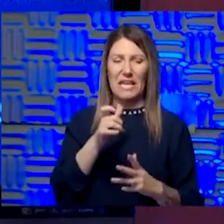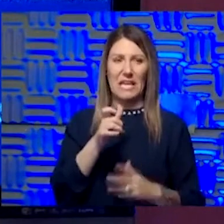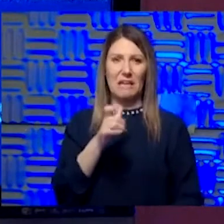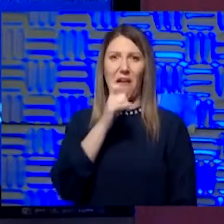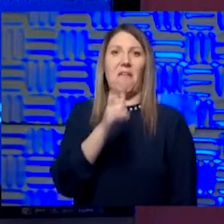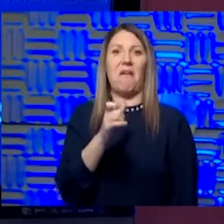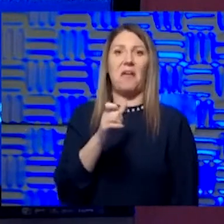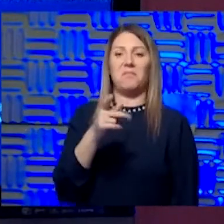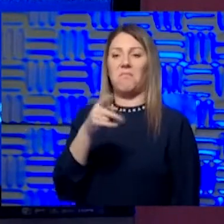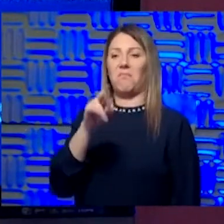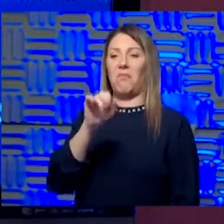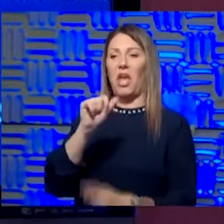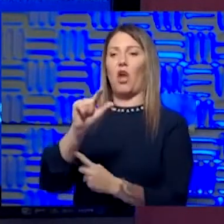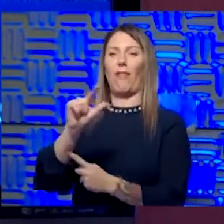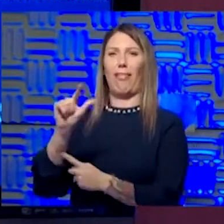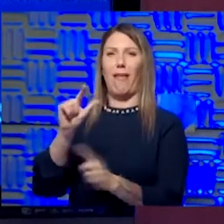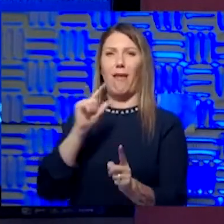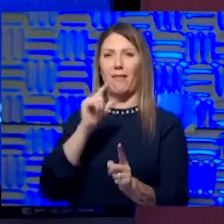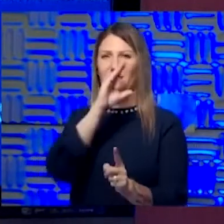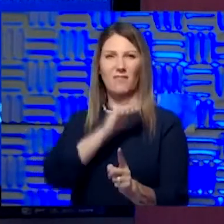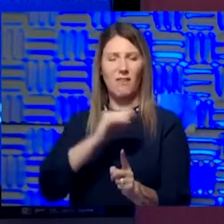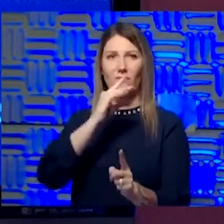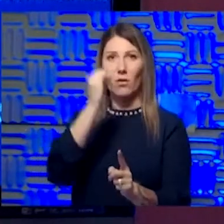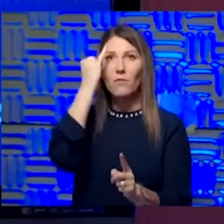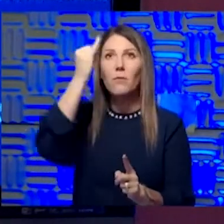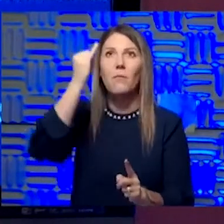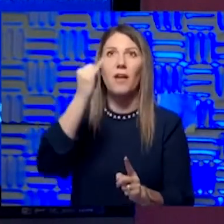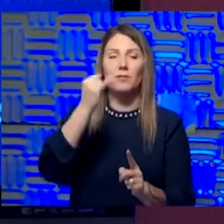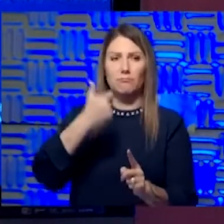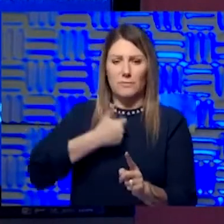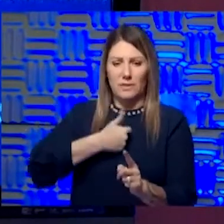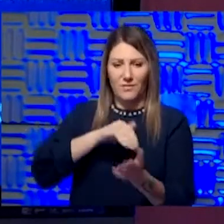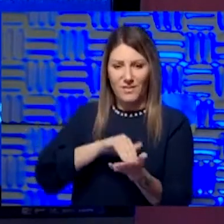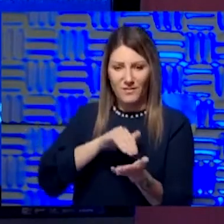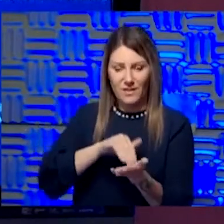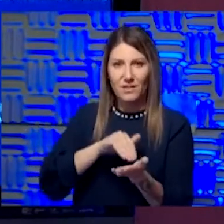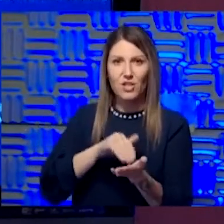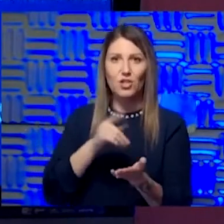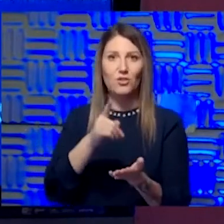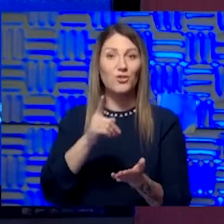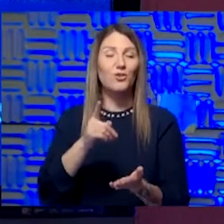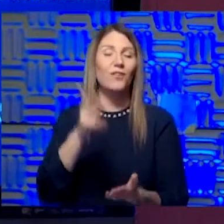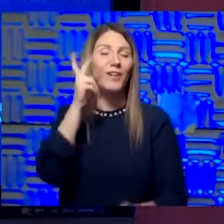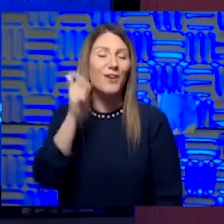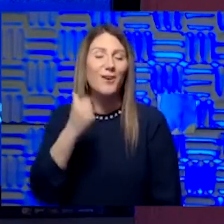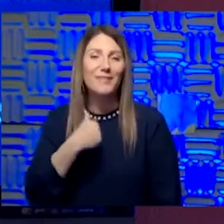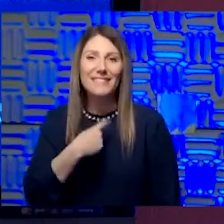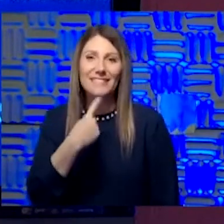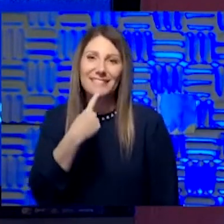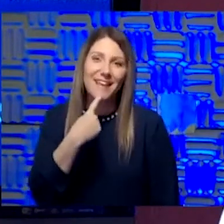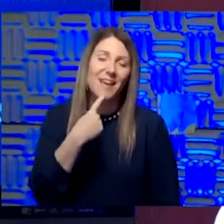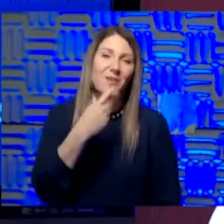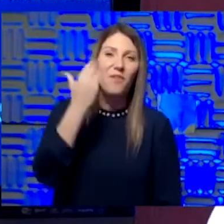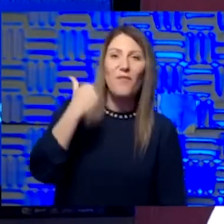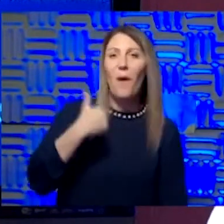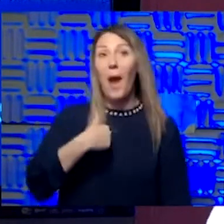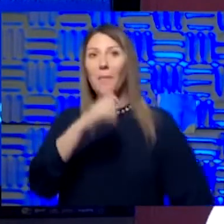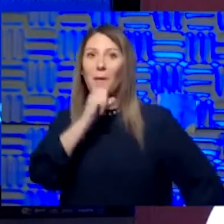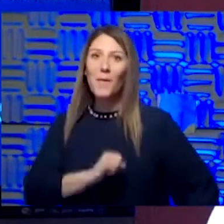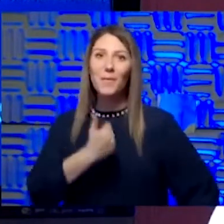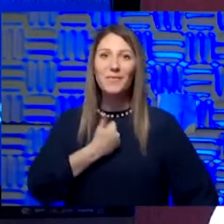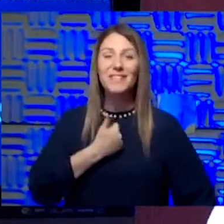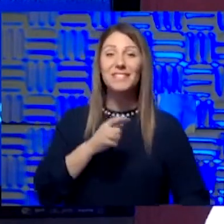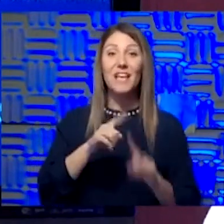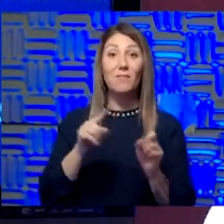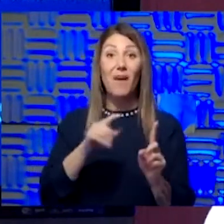my life as a physician. And you've heard me say before, and everybody says I'm old, and they don't want to hear about it. But